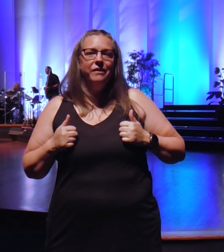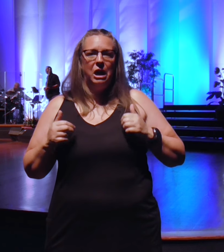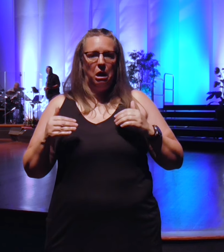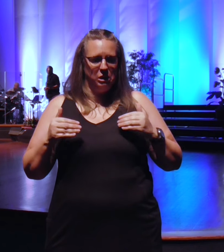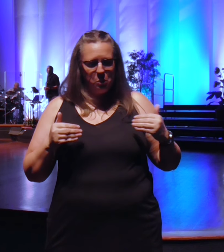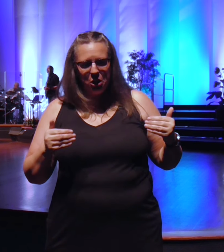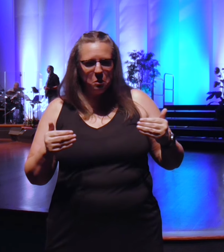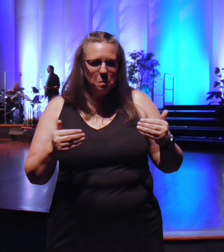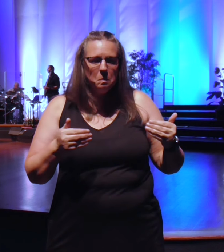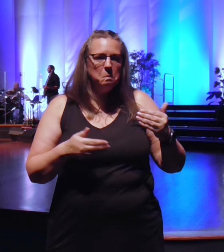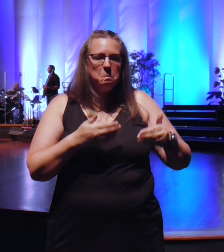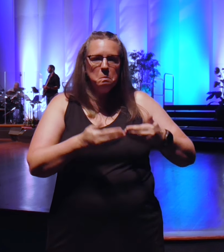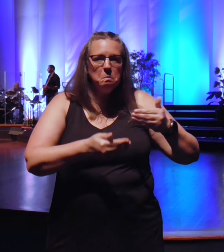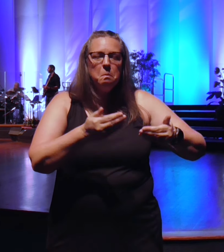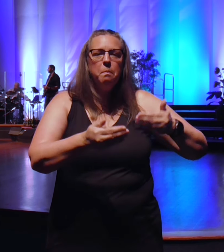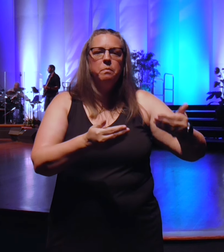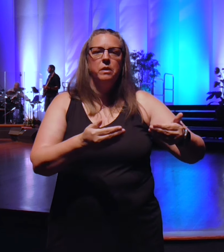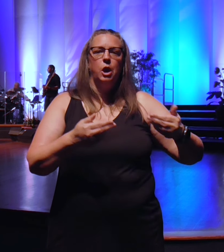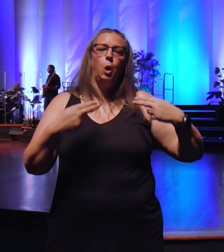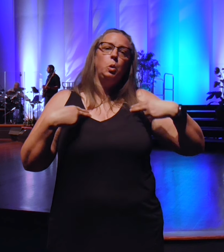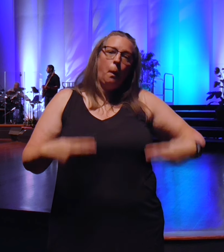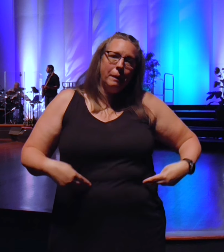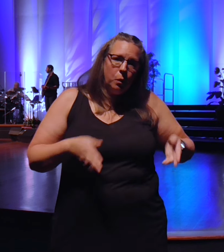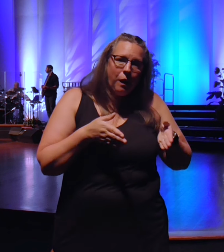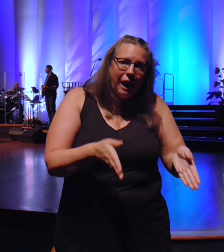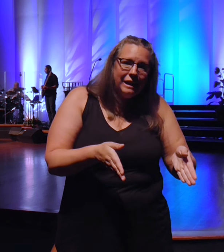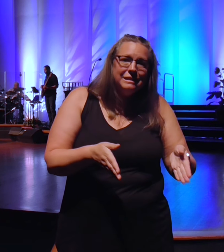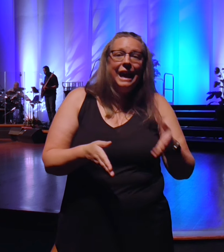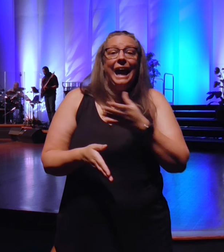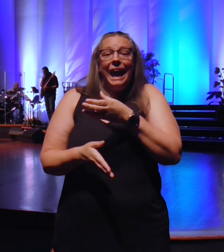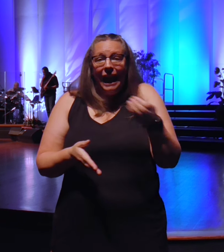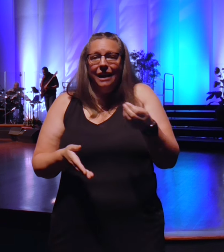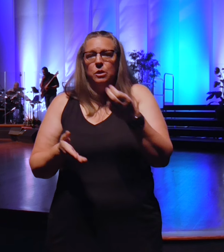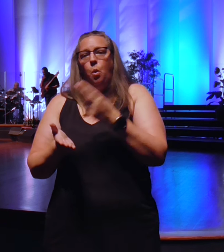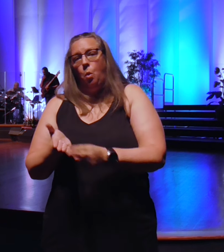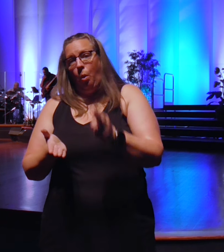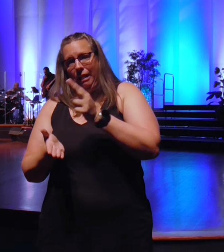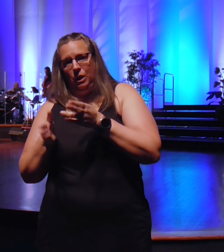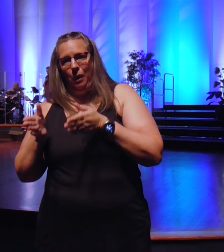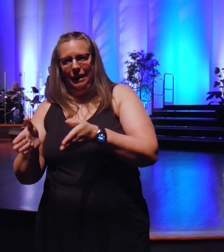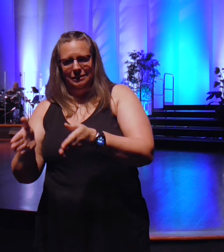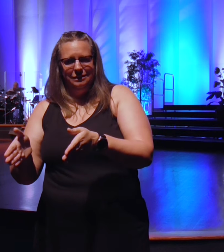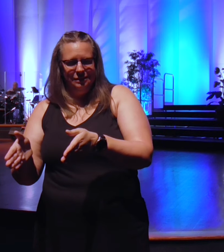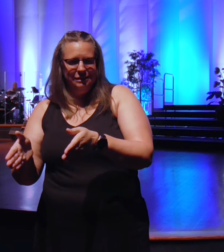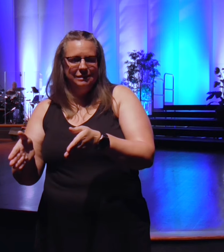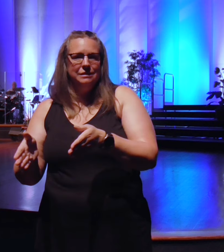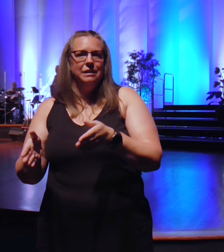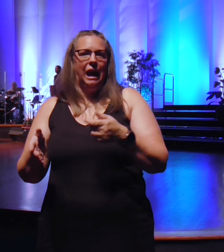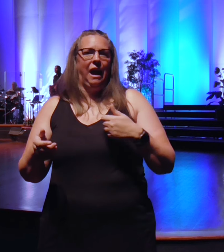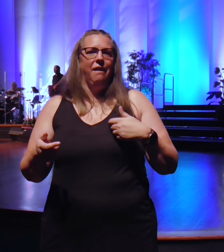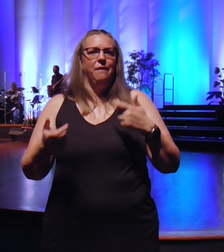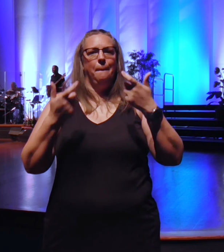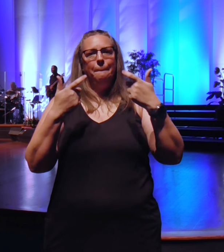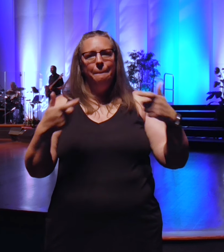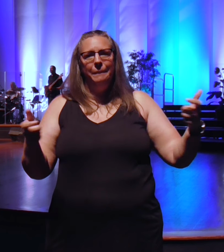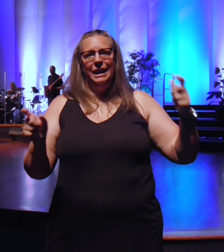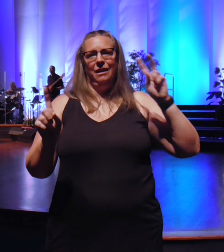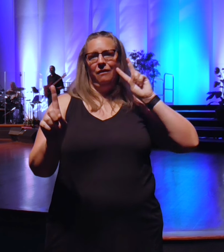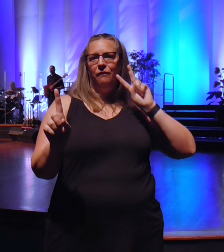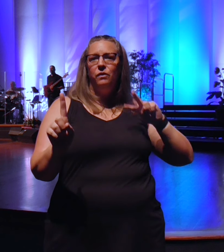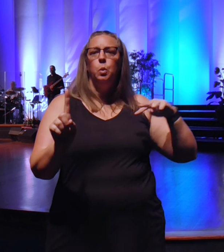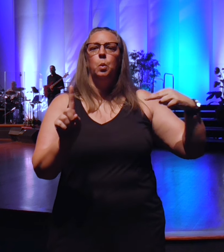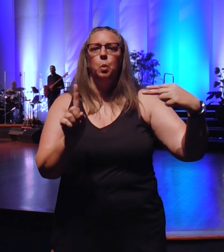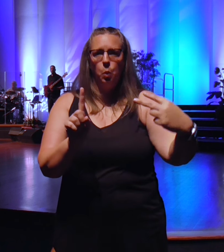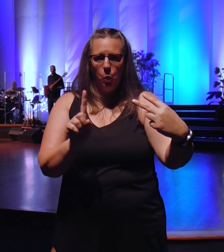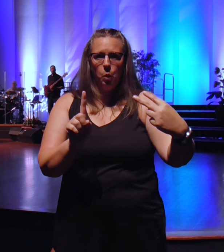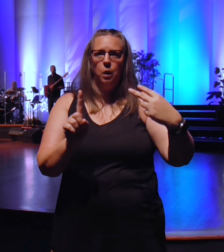holy ways, and also having a wider view, the greater good of that is a result